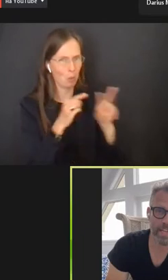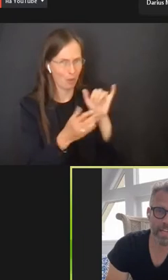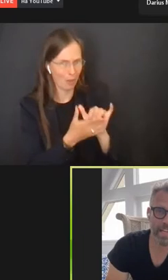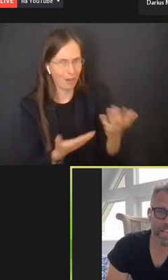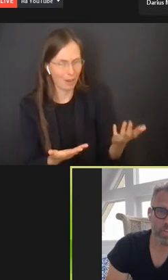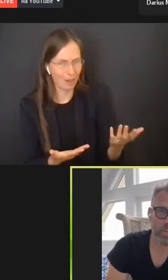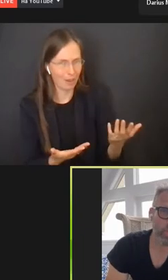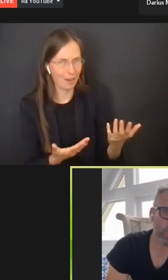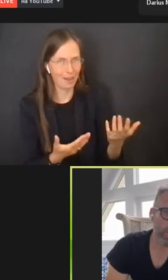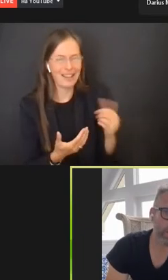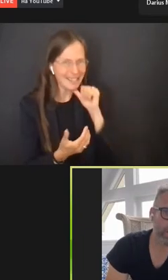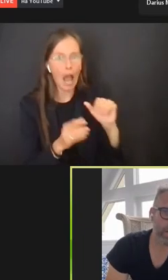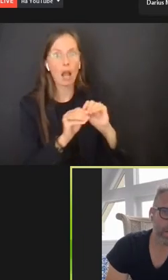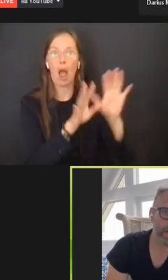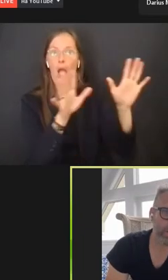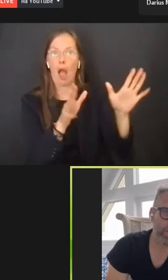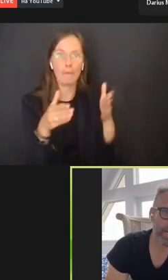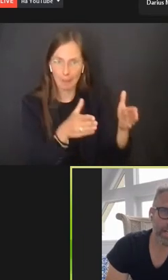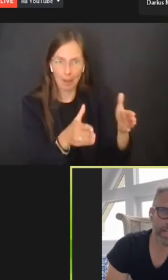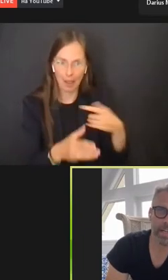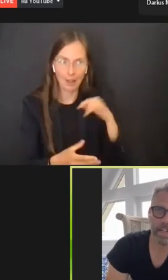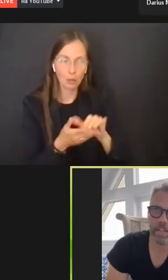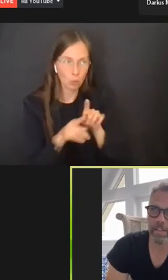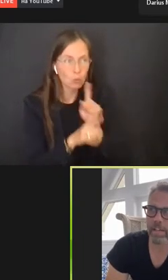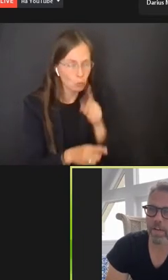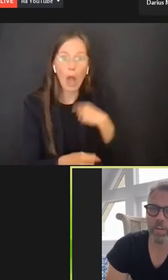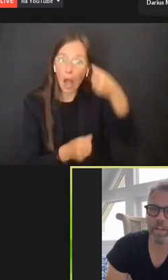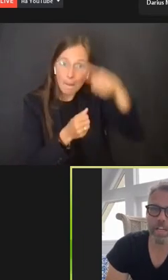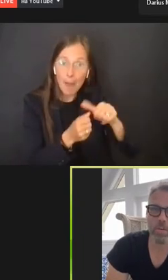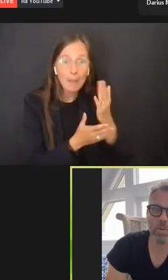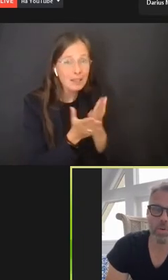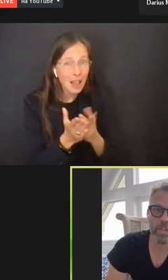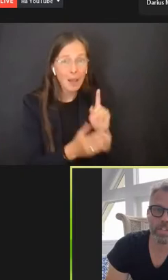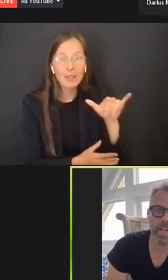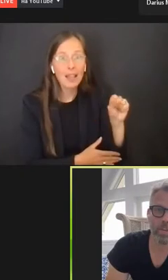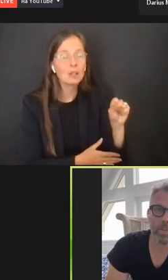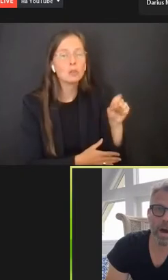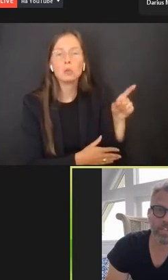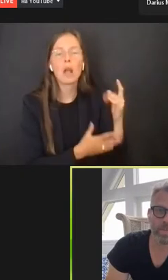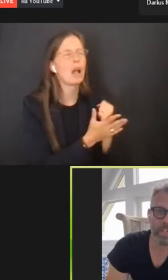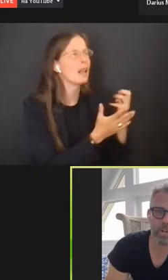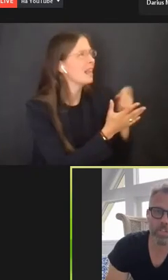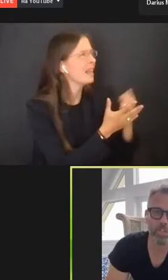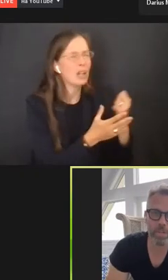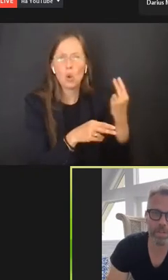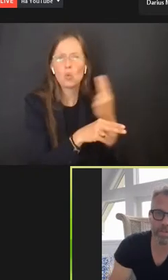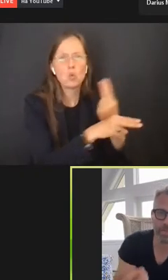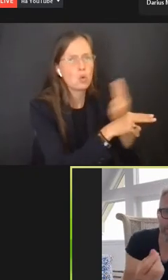when you were leveraging everything you could that you possibly